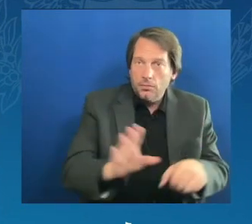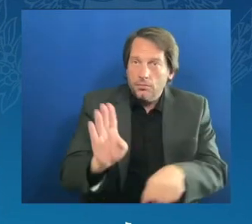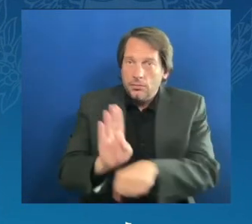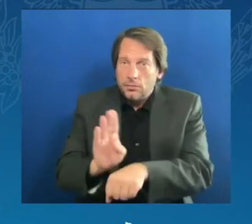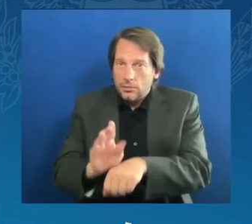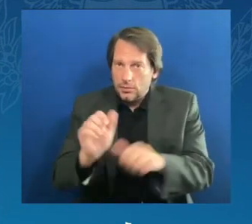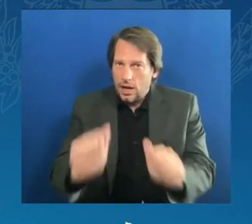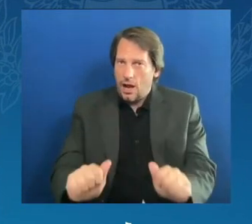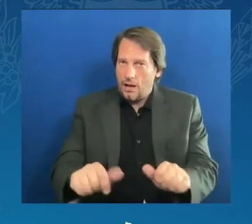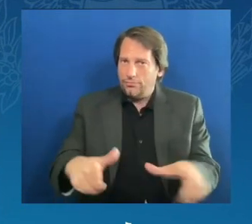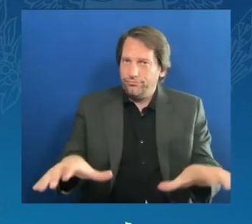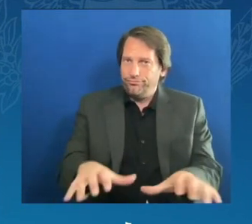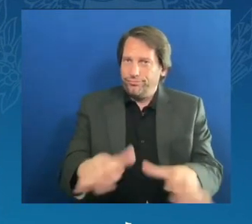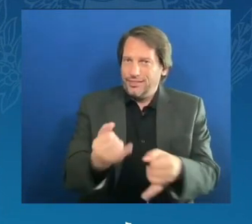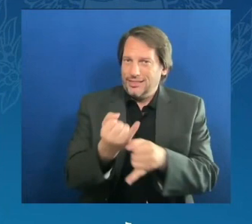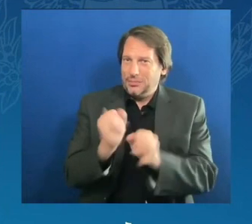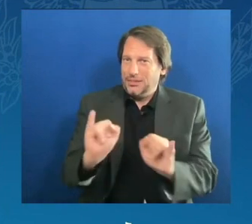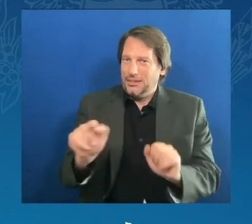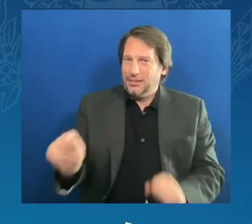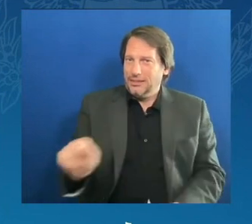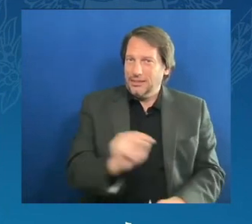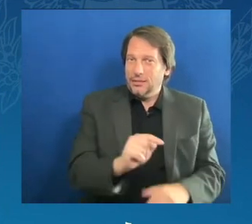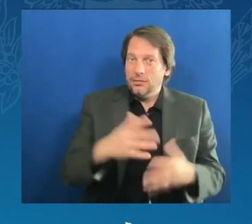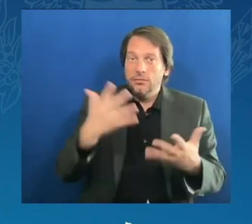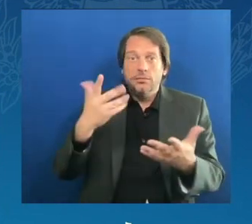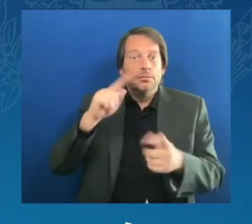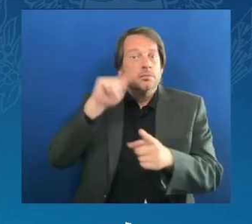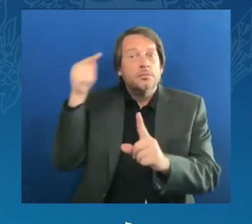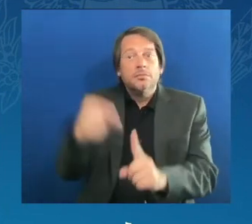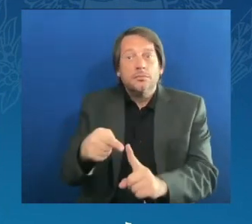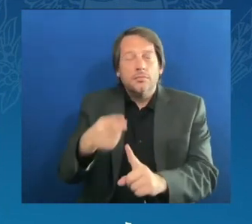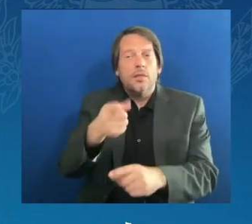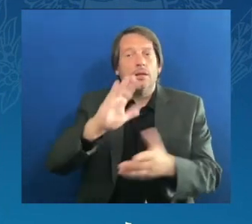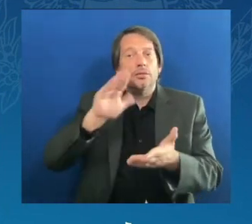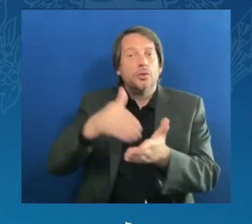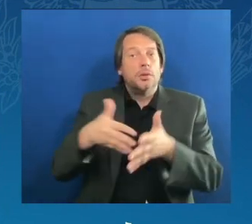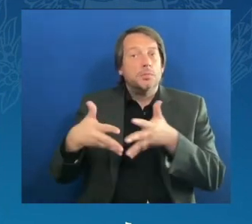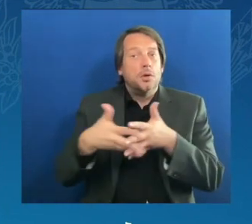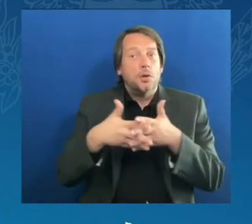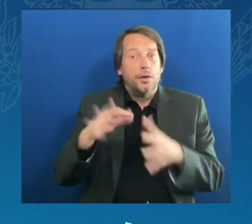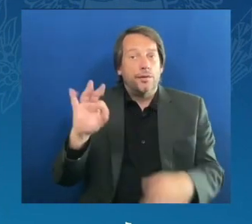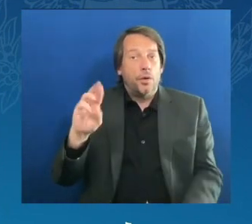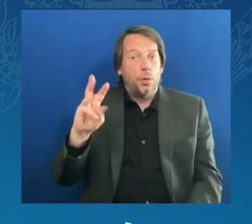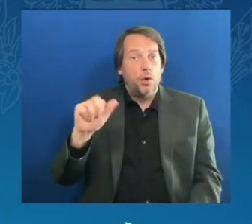partnership that over the past 3 years has been fueled by CEOs and philanthropic